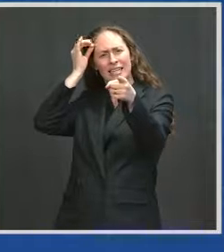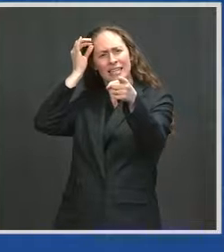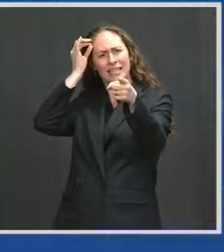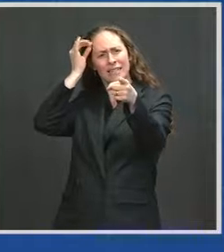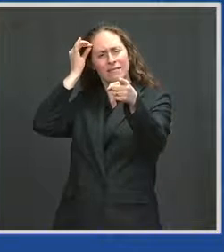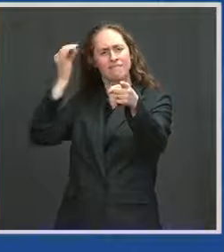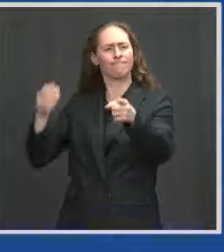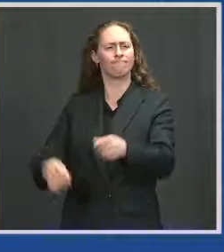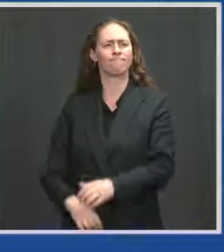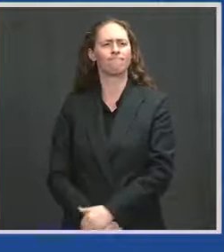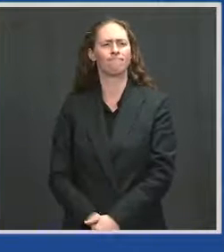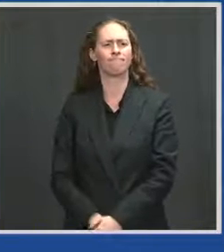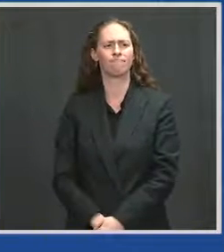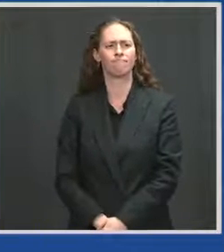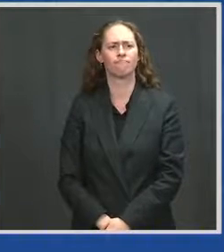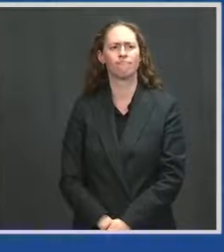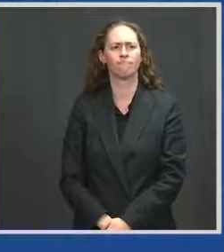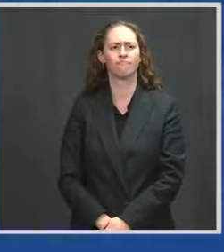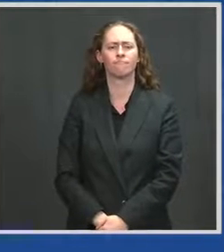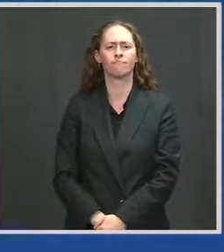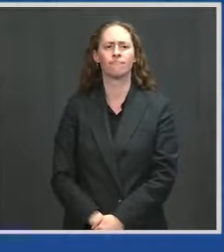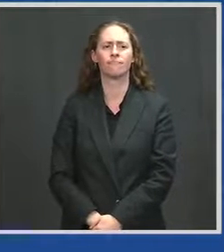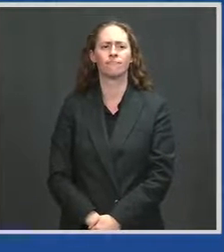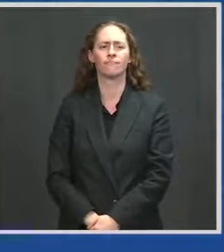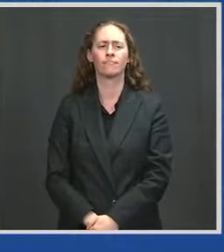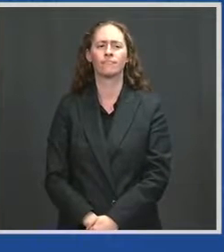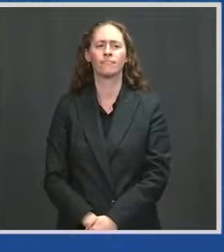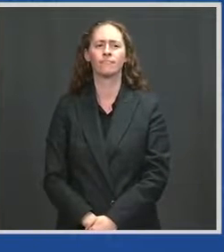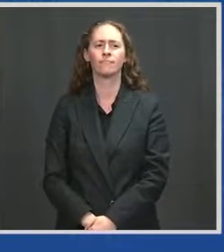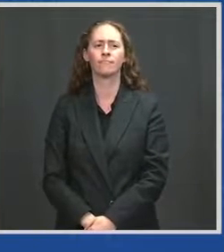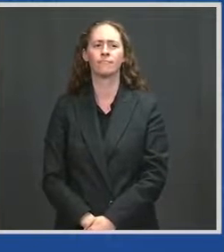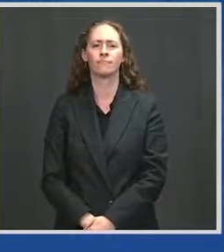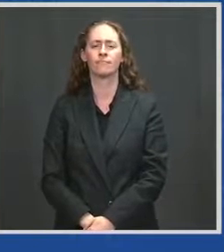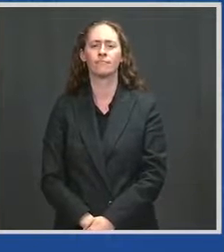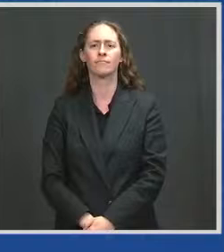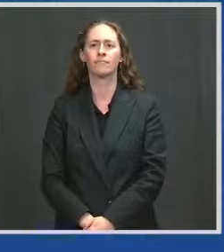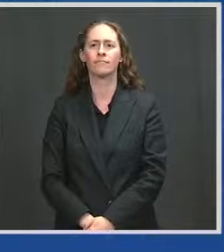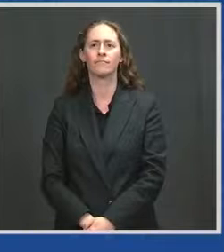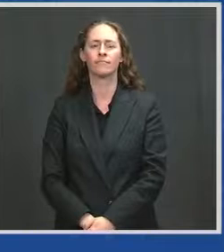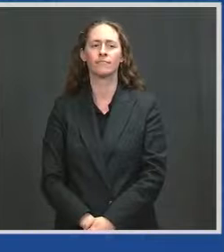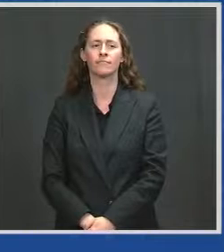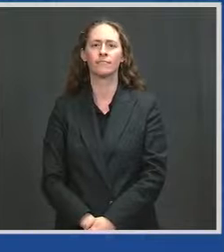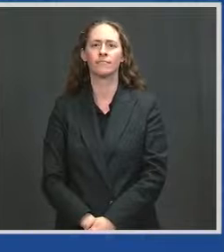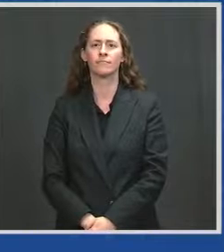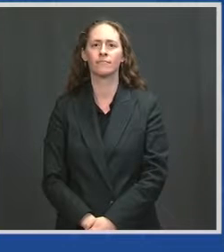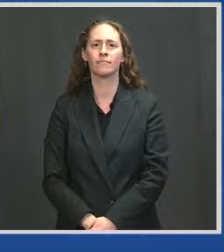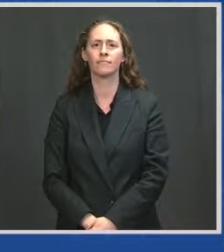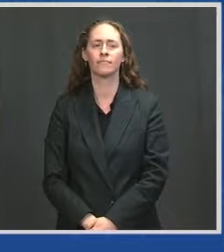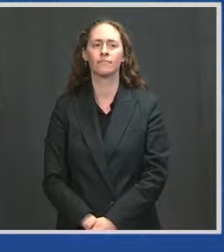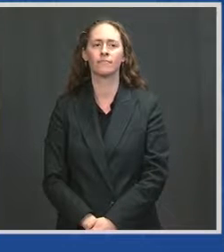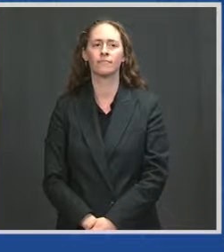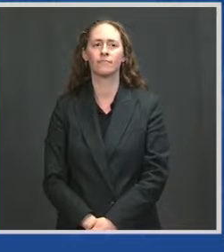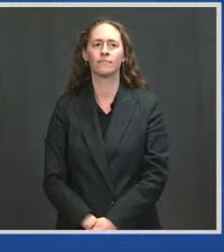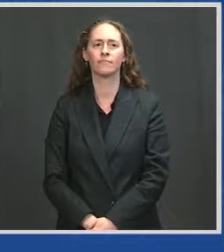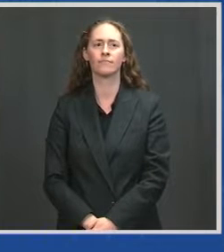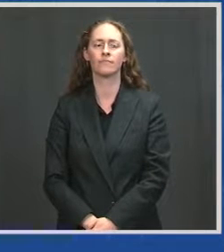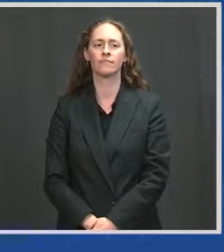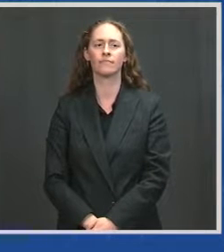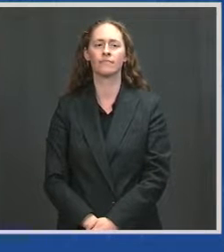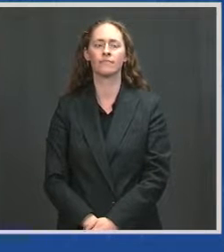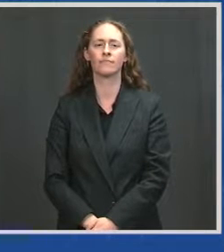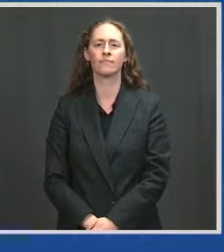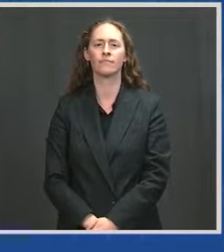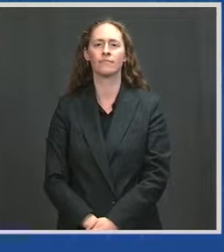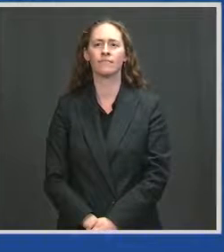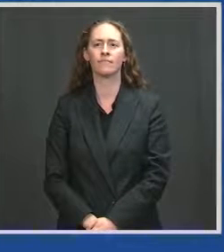first president to be here during that entire time. And in this place, in this